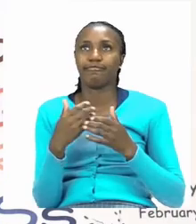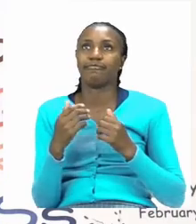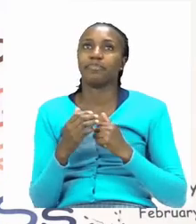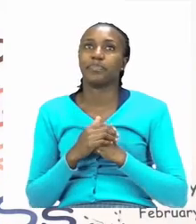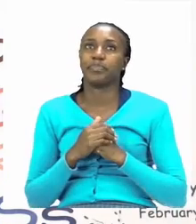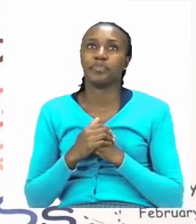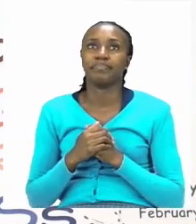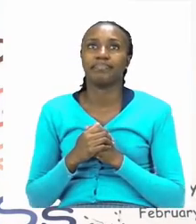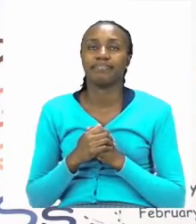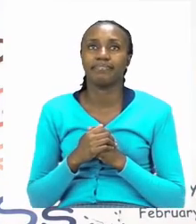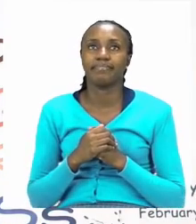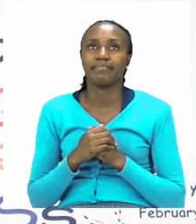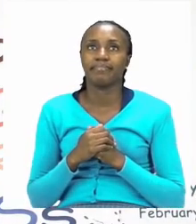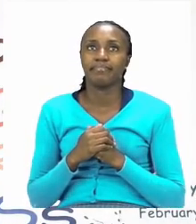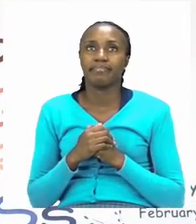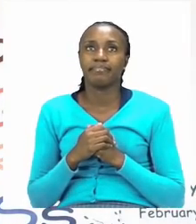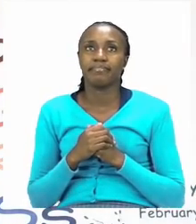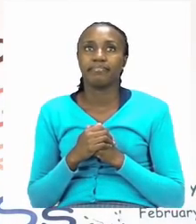dry,